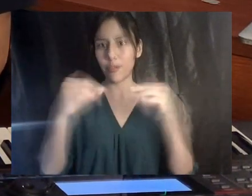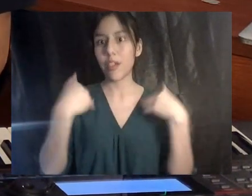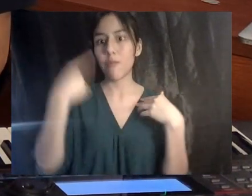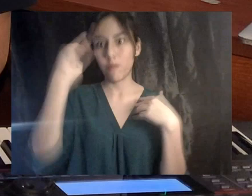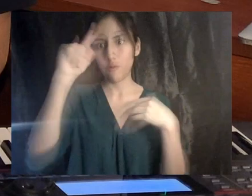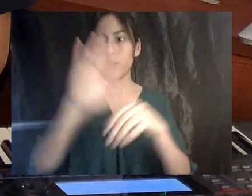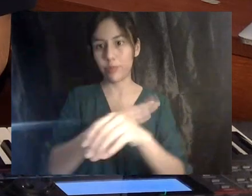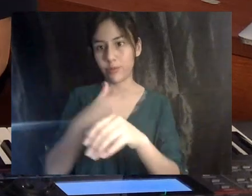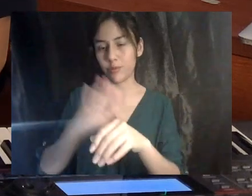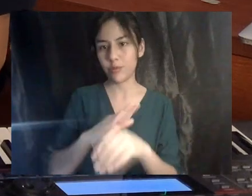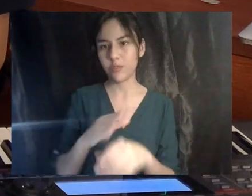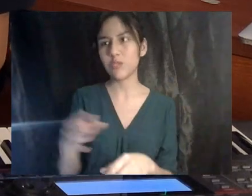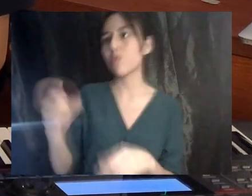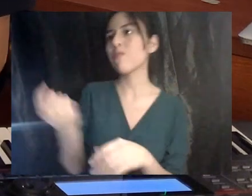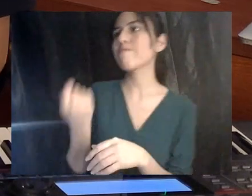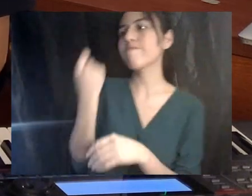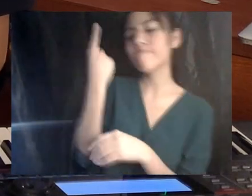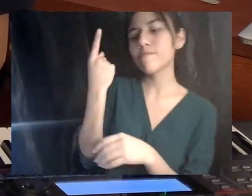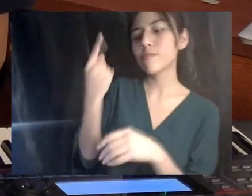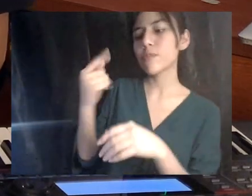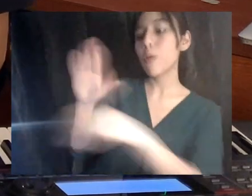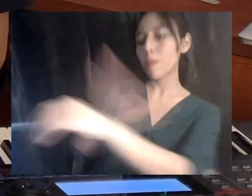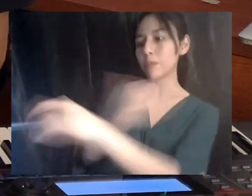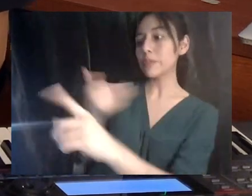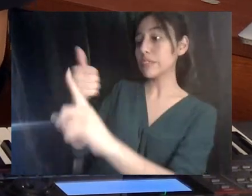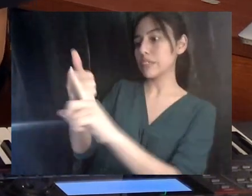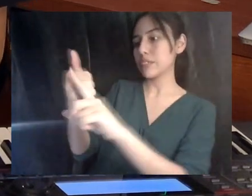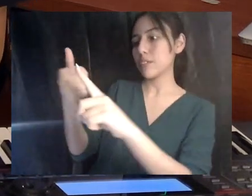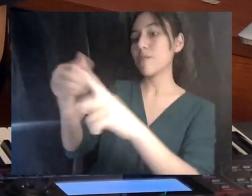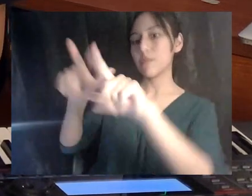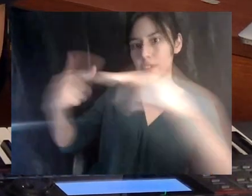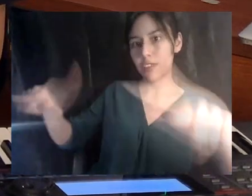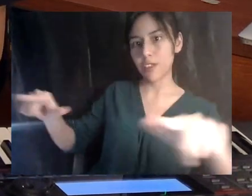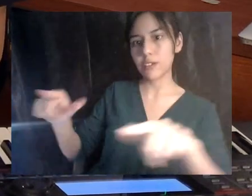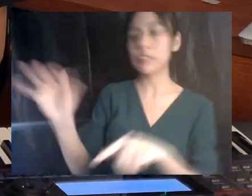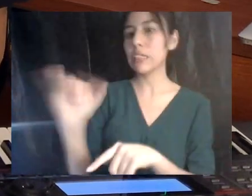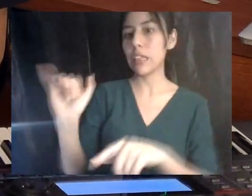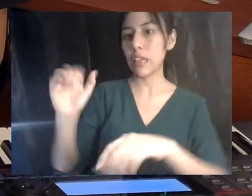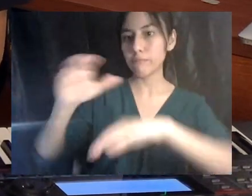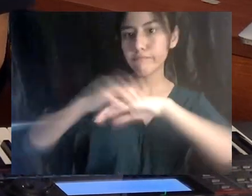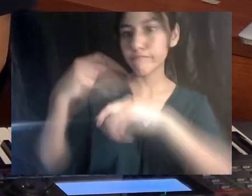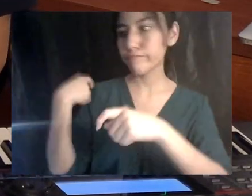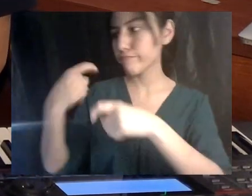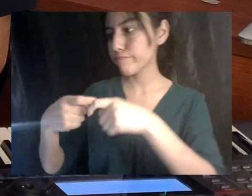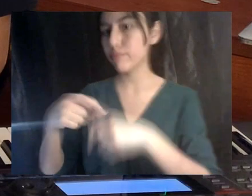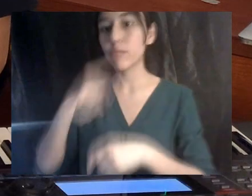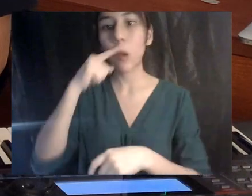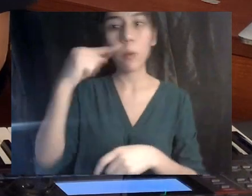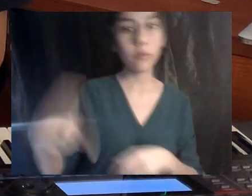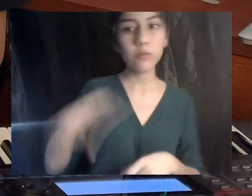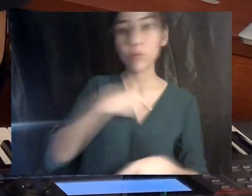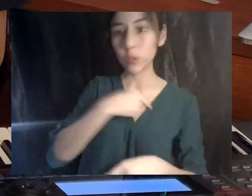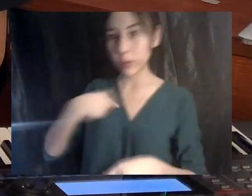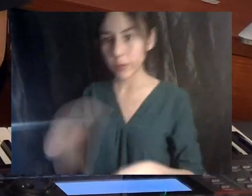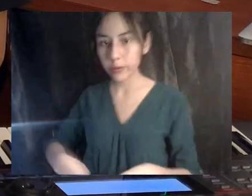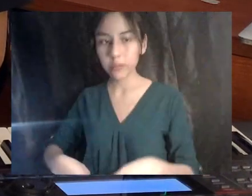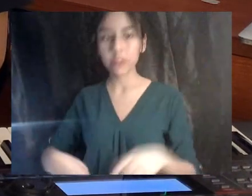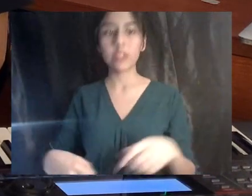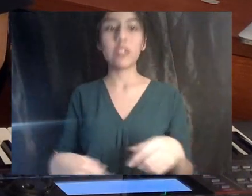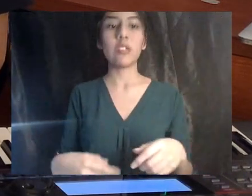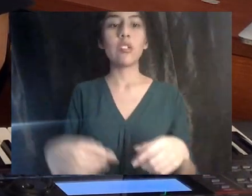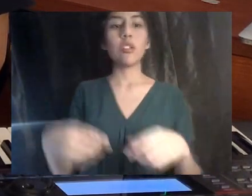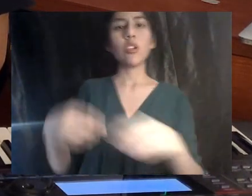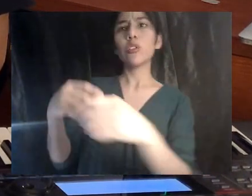that music is its own language. Just like English or Spanish or Russian or Chinese,